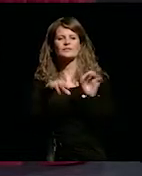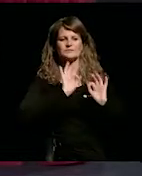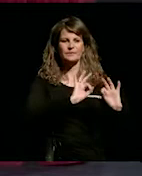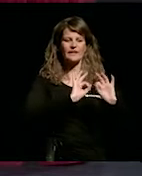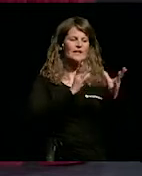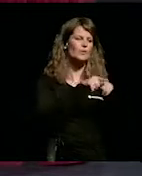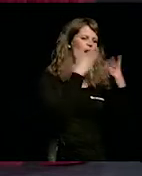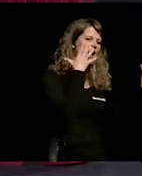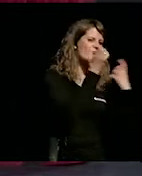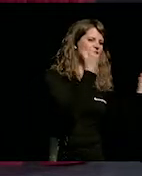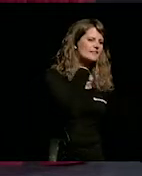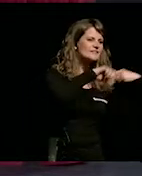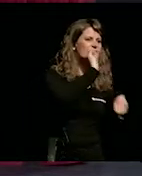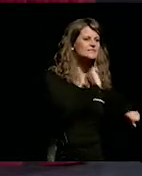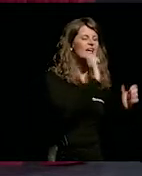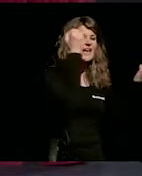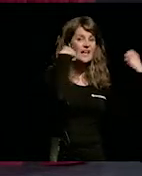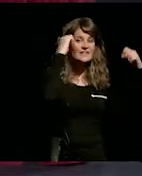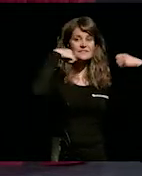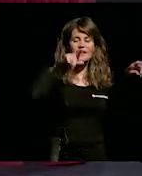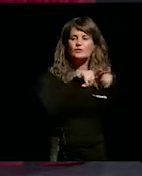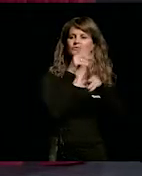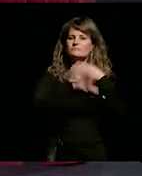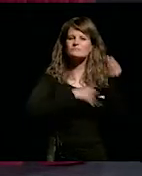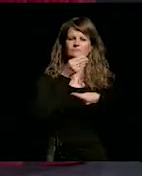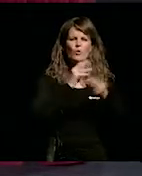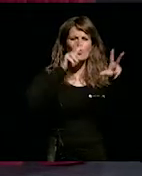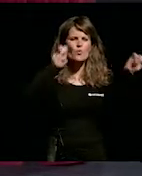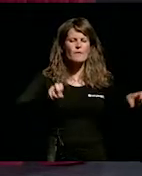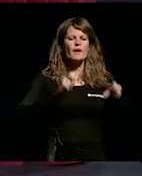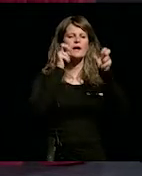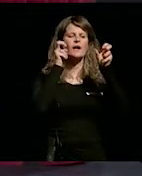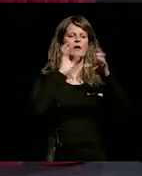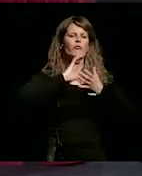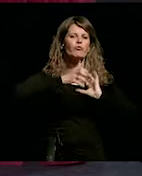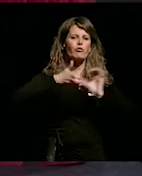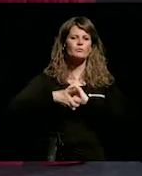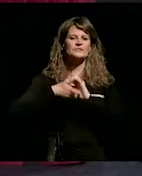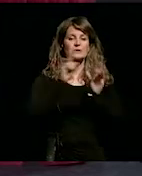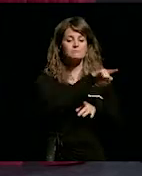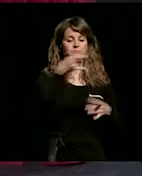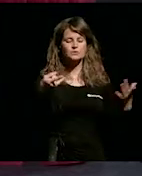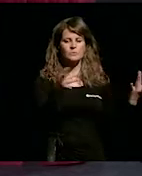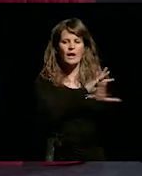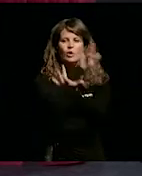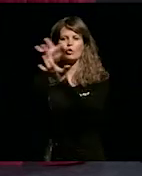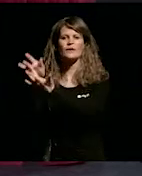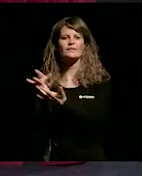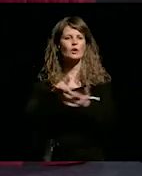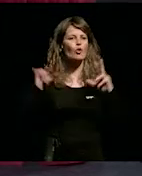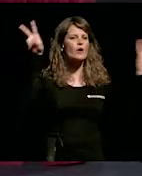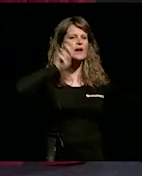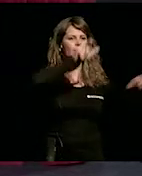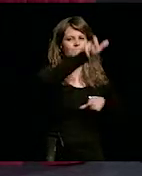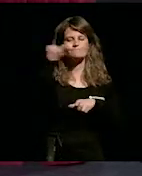rehearsals, we found new ways of using the bridge to make the show much more dramatic and exciting. We've endeavoured to make the show the highest artistic quality